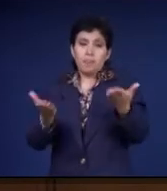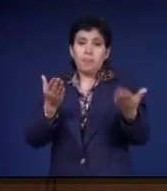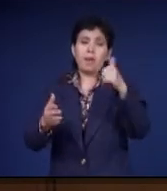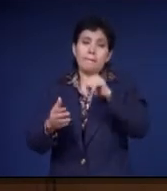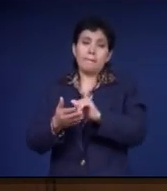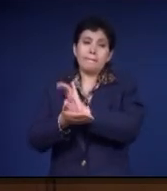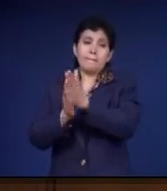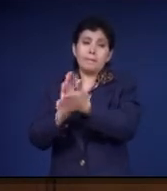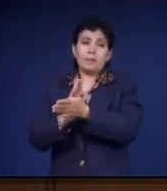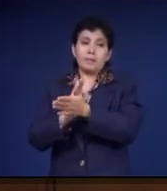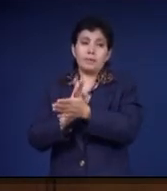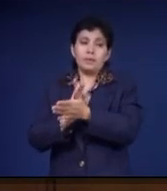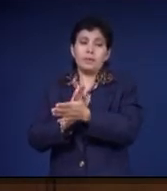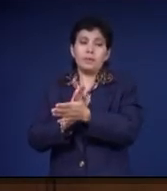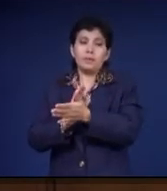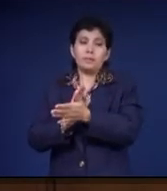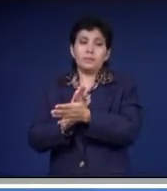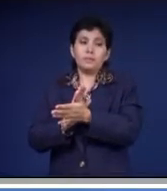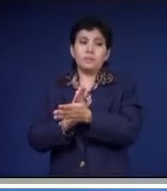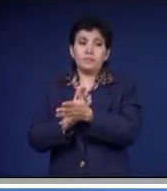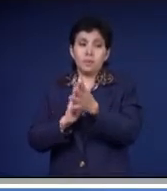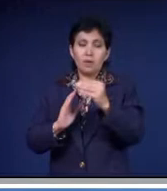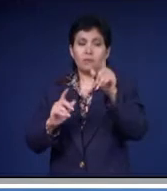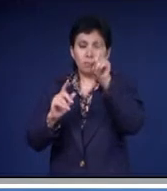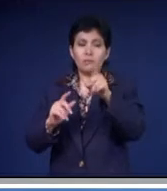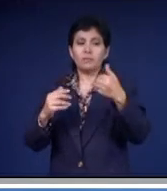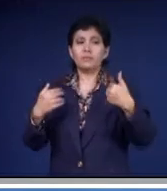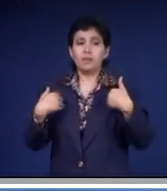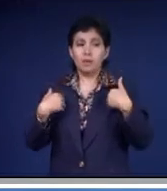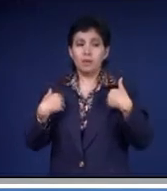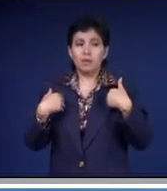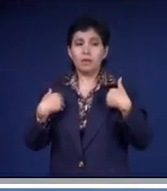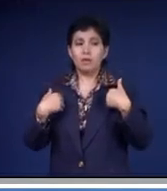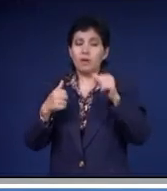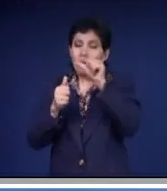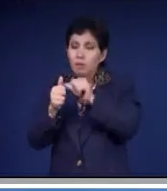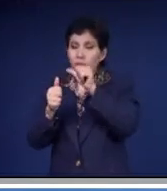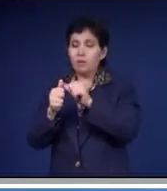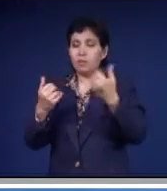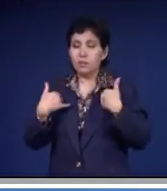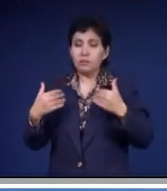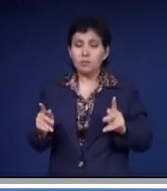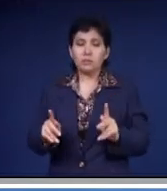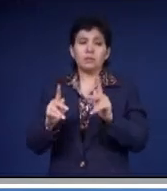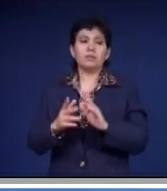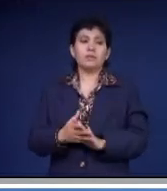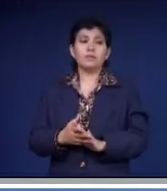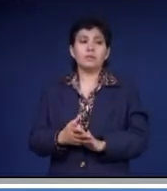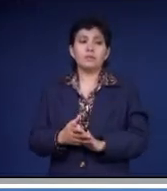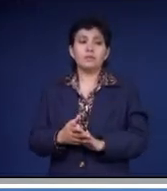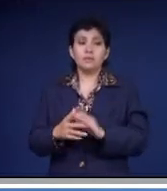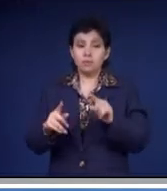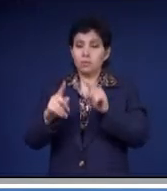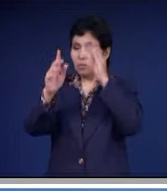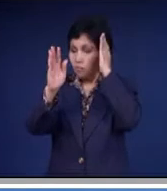different outcome or different result. You can have a random sampling, everyone has an equal chance, and you have